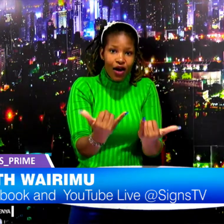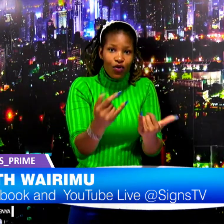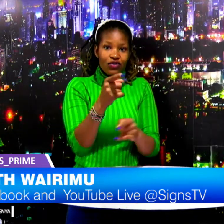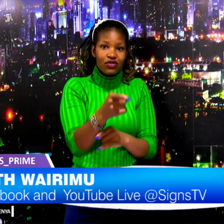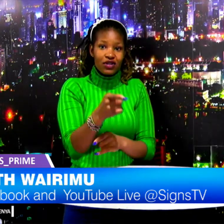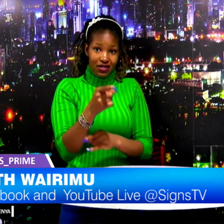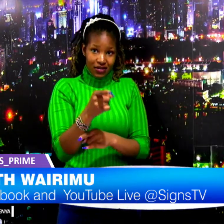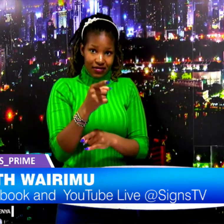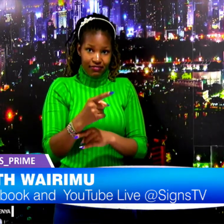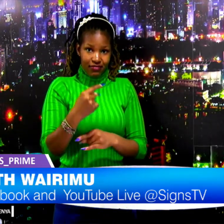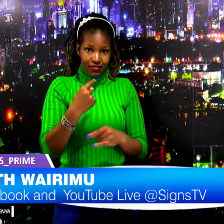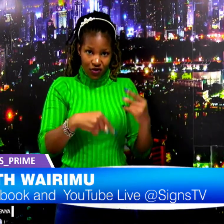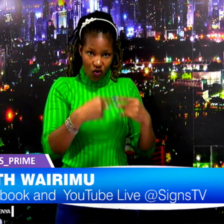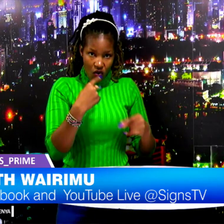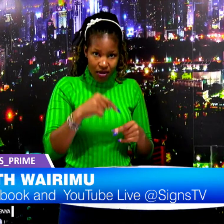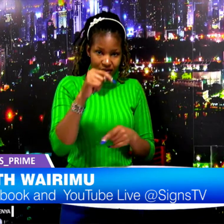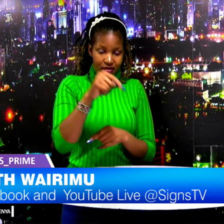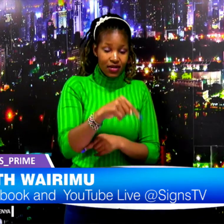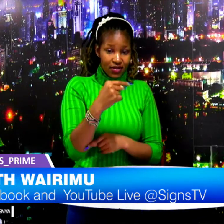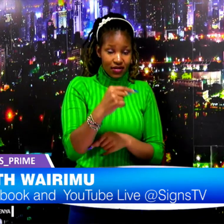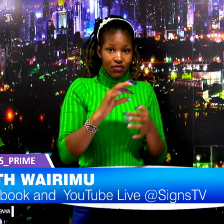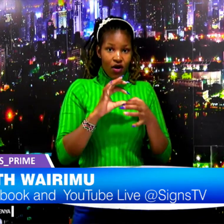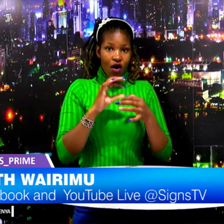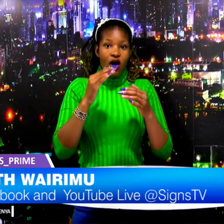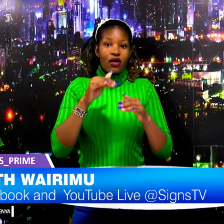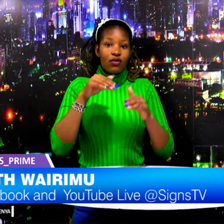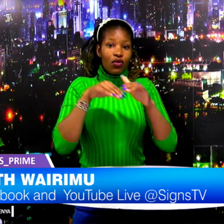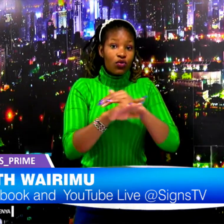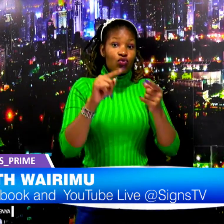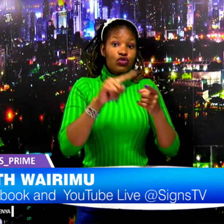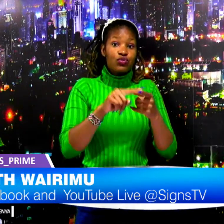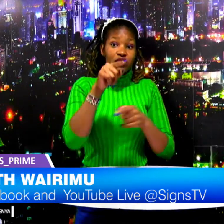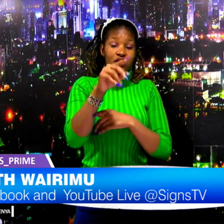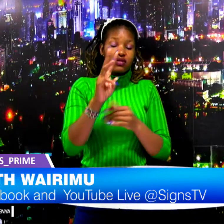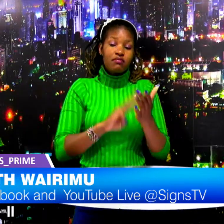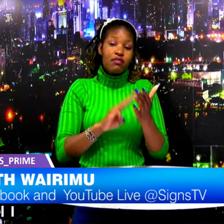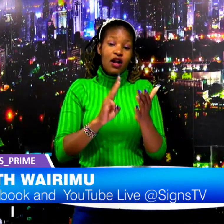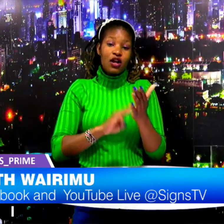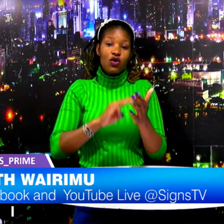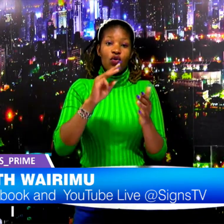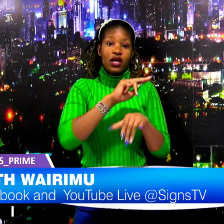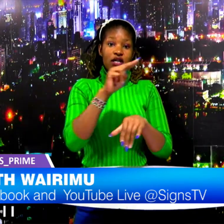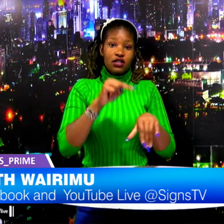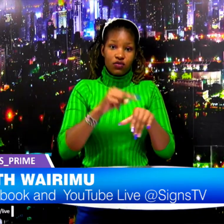County are now on the verge of completion.